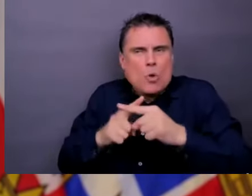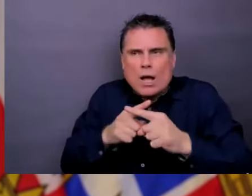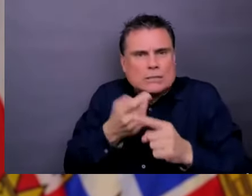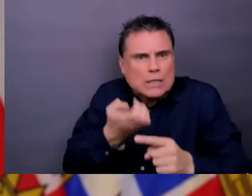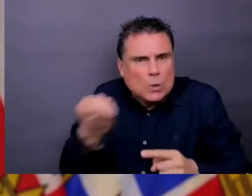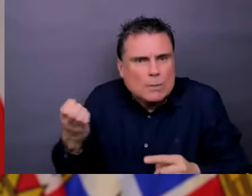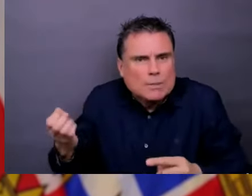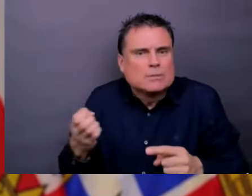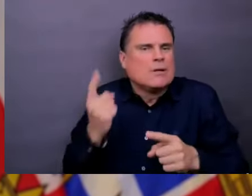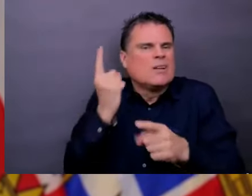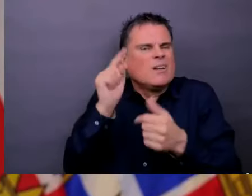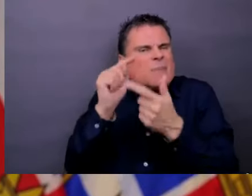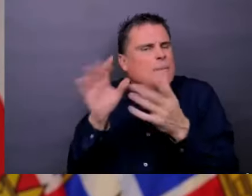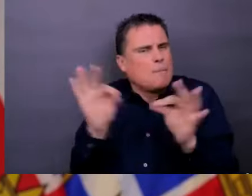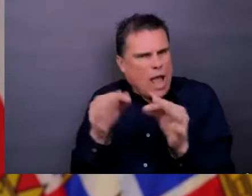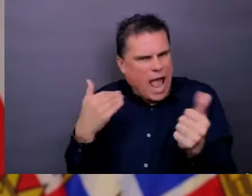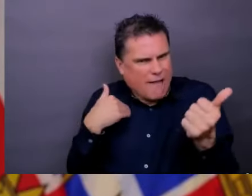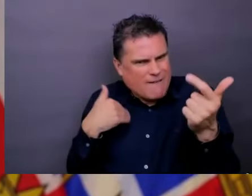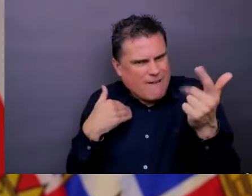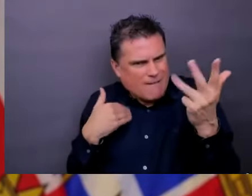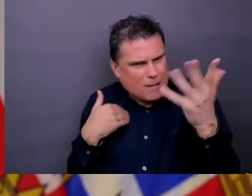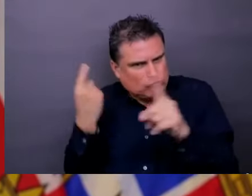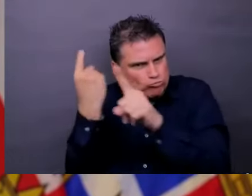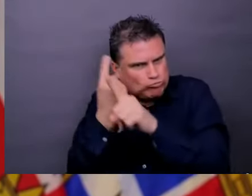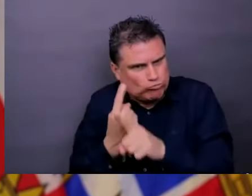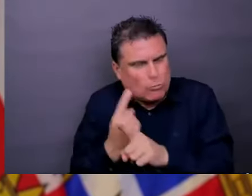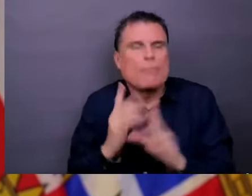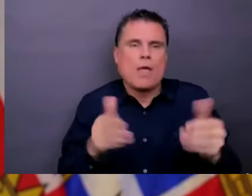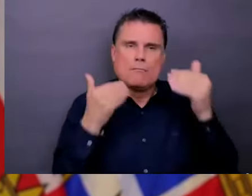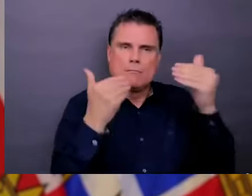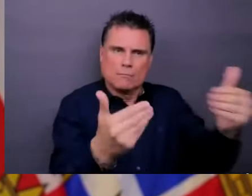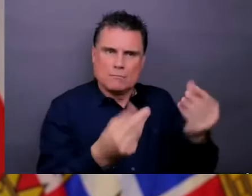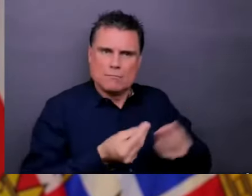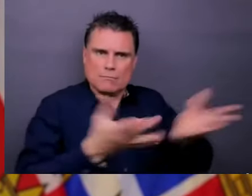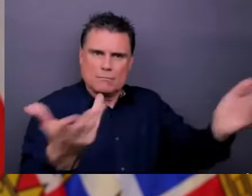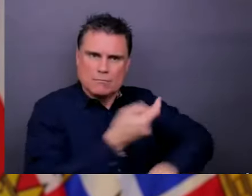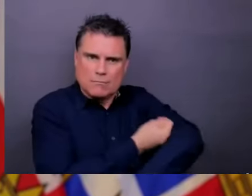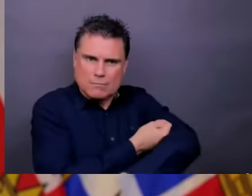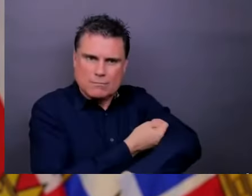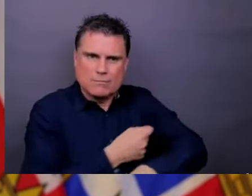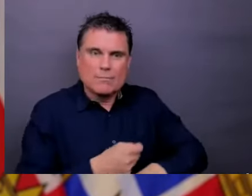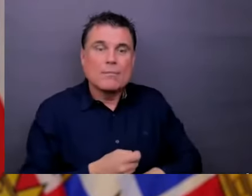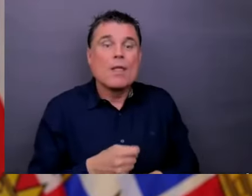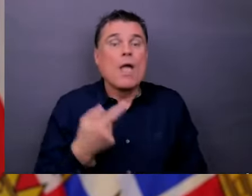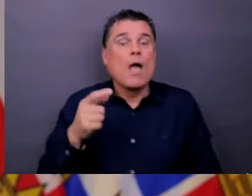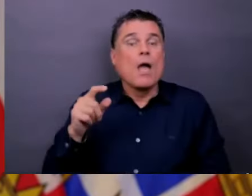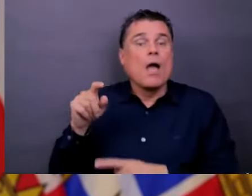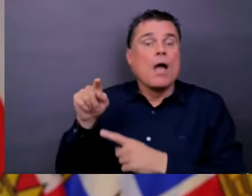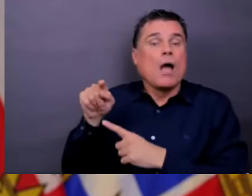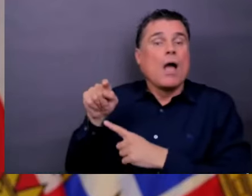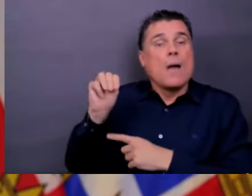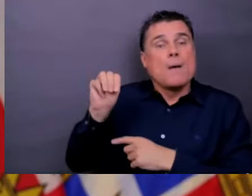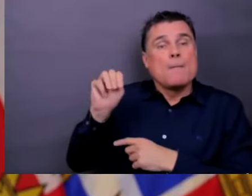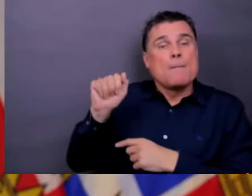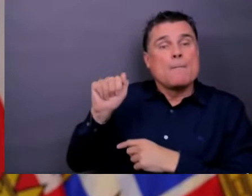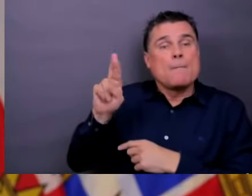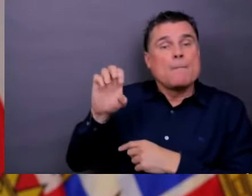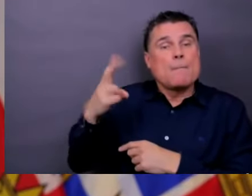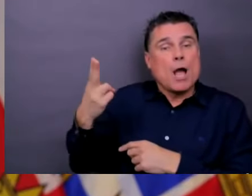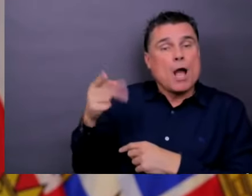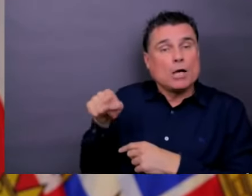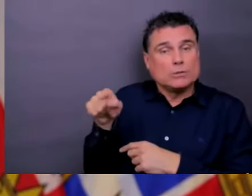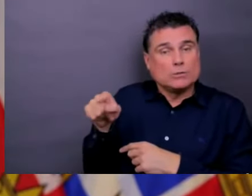March, and for most of us starting in April. So we'll do what we can with as